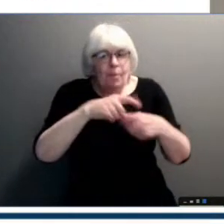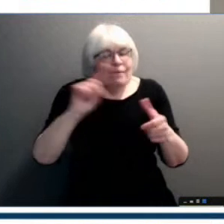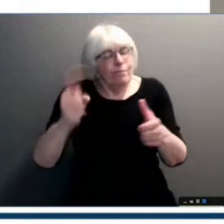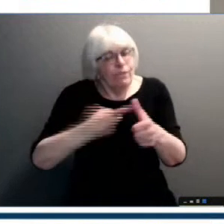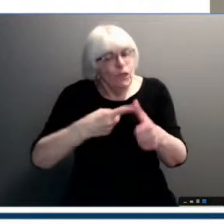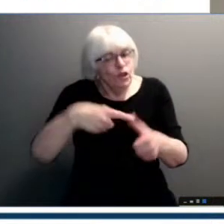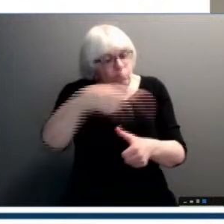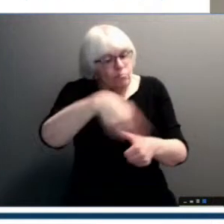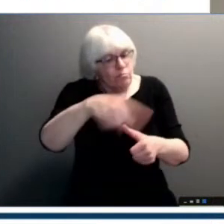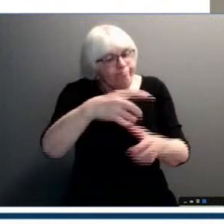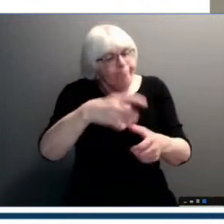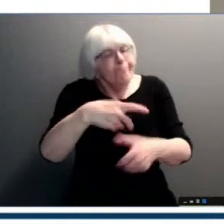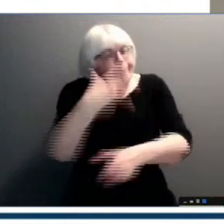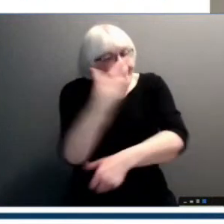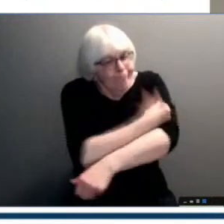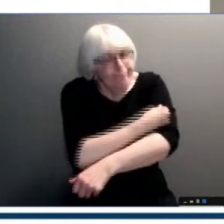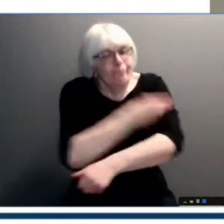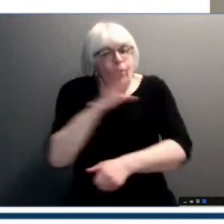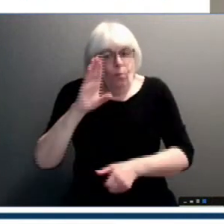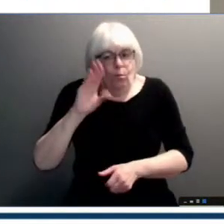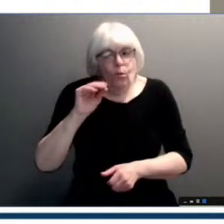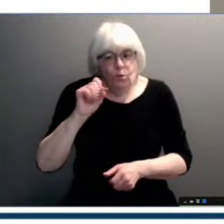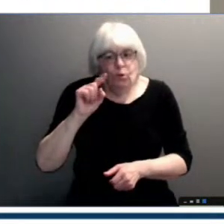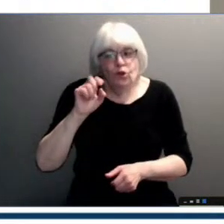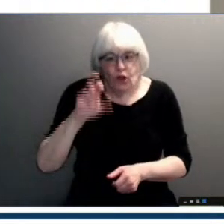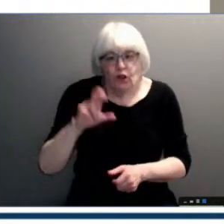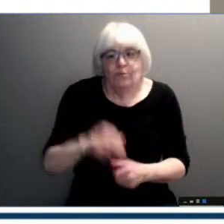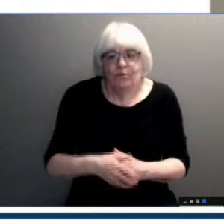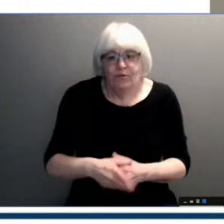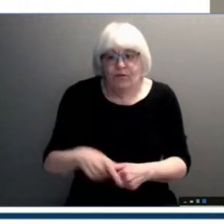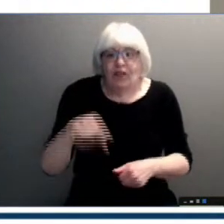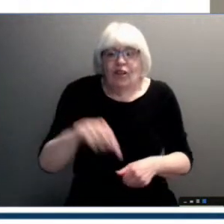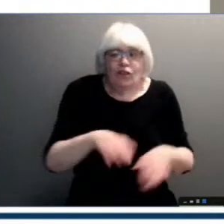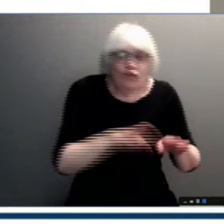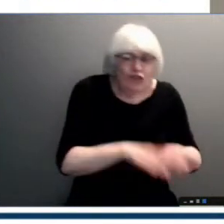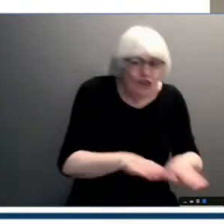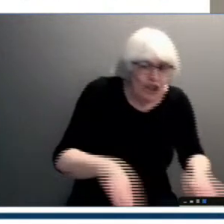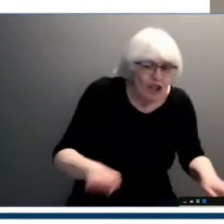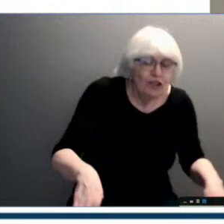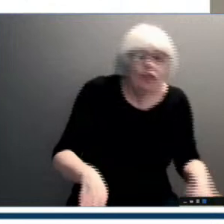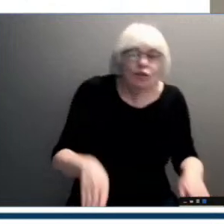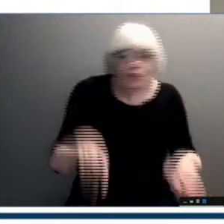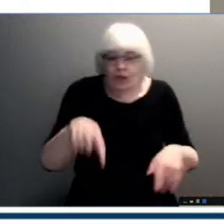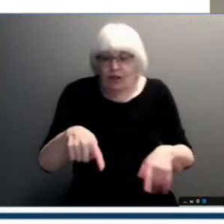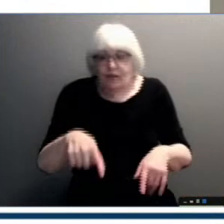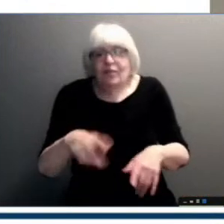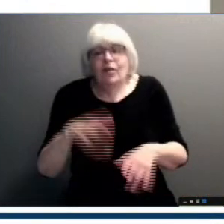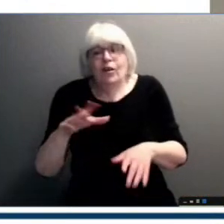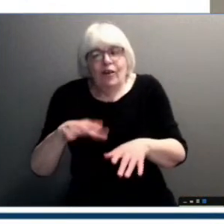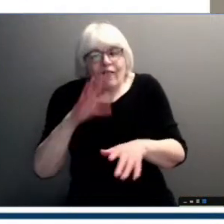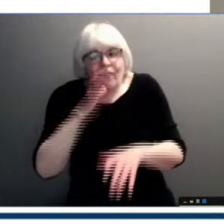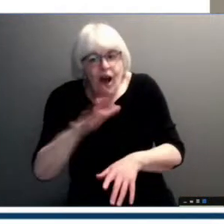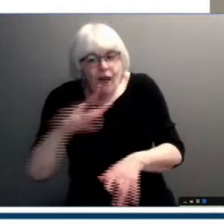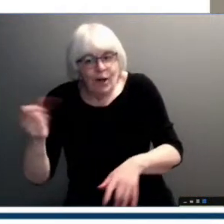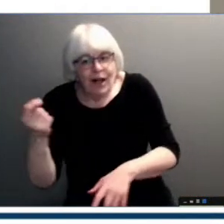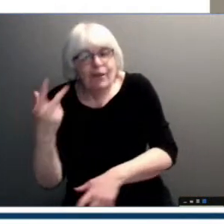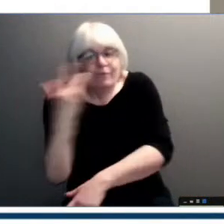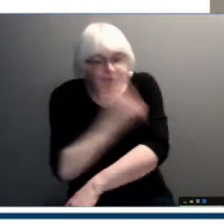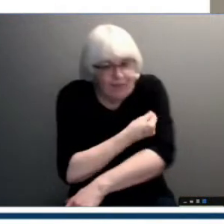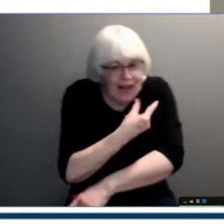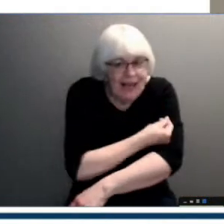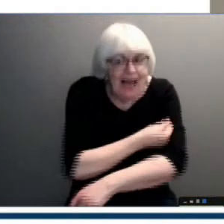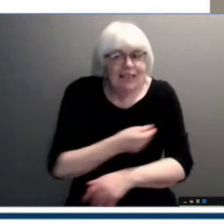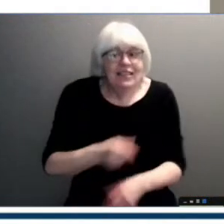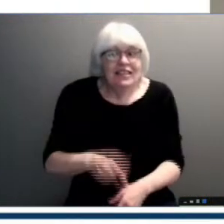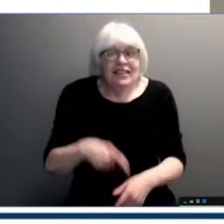with their primary series. And as soon as we can, we will reduce the eligible age group so more people can receive their